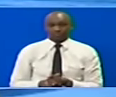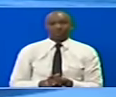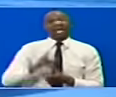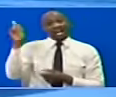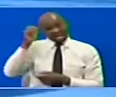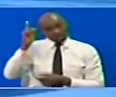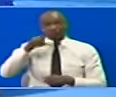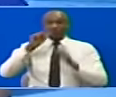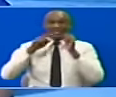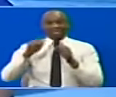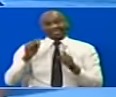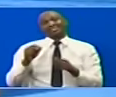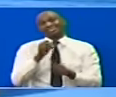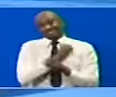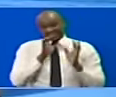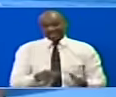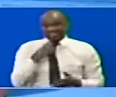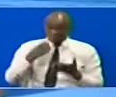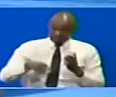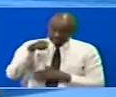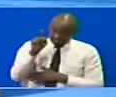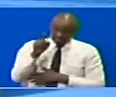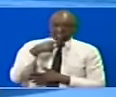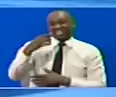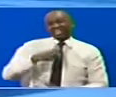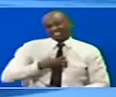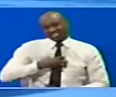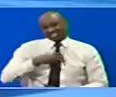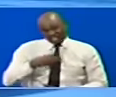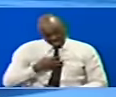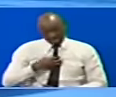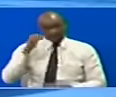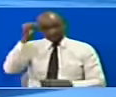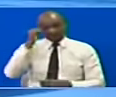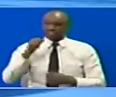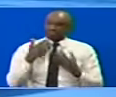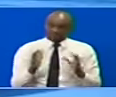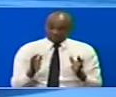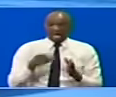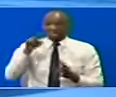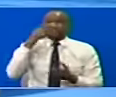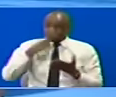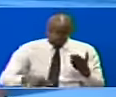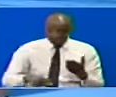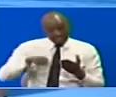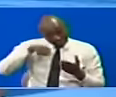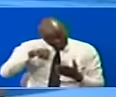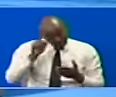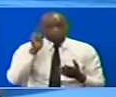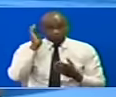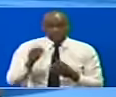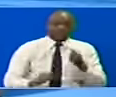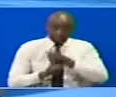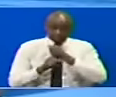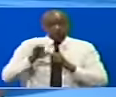KANU nominated Senator Zipporah Kittony says she is retiring from active politics. Kittony says she will, however, continue to support women